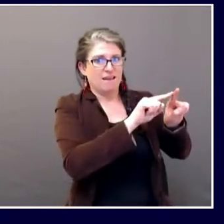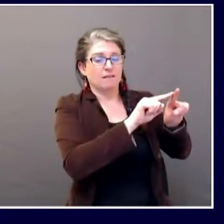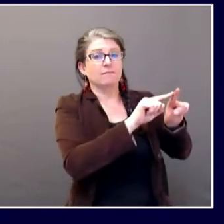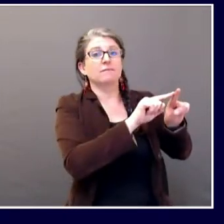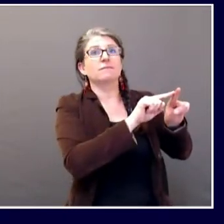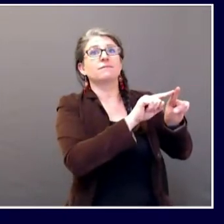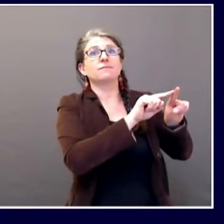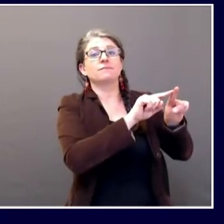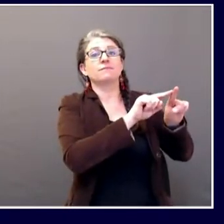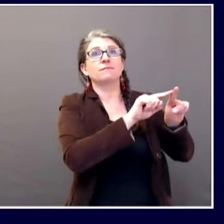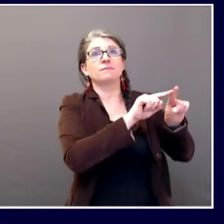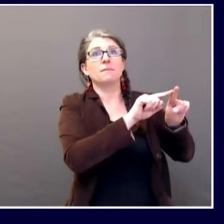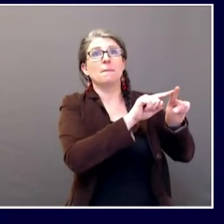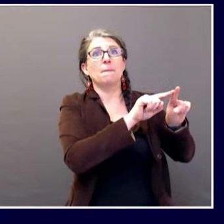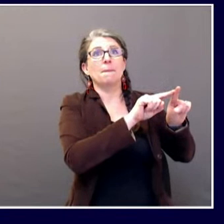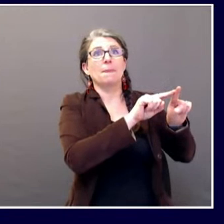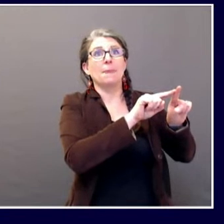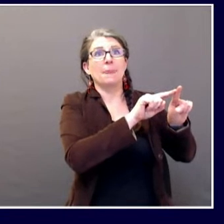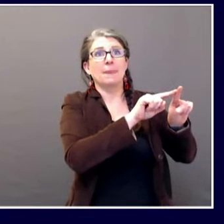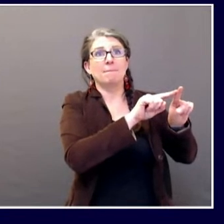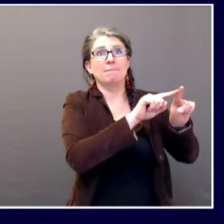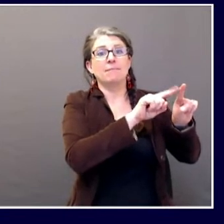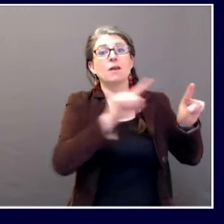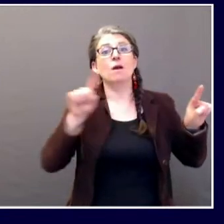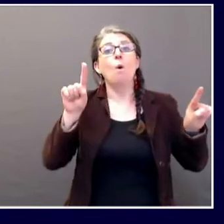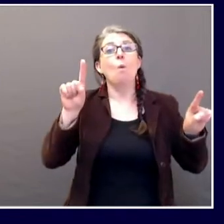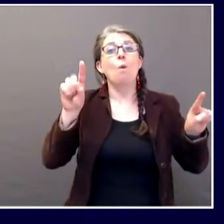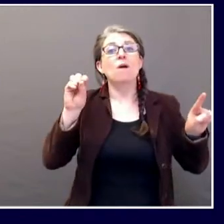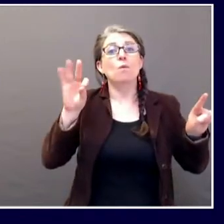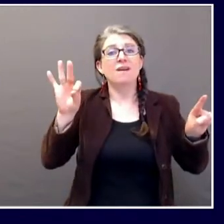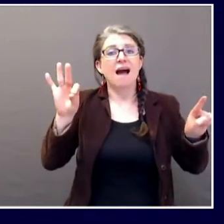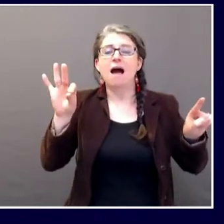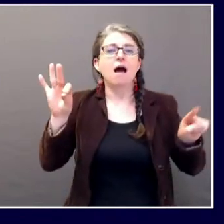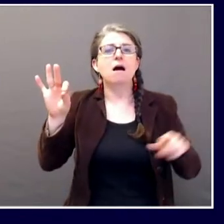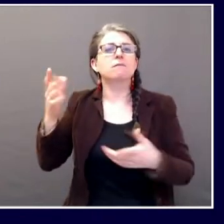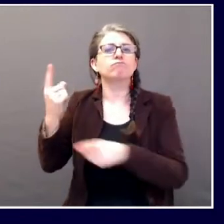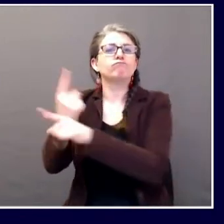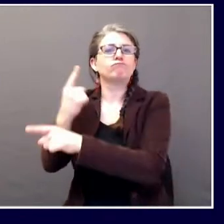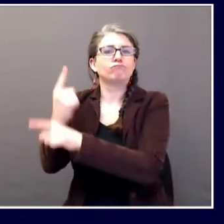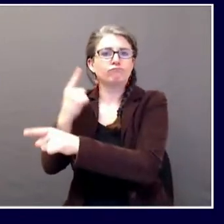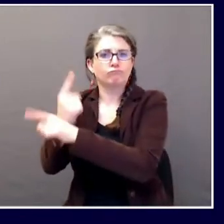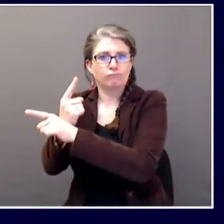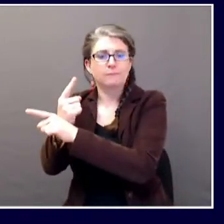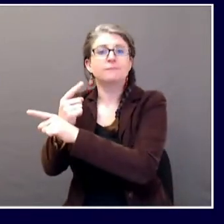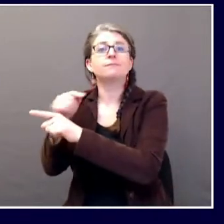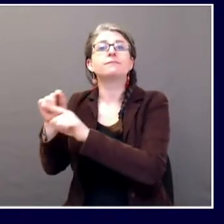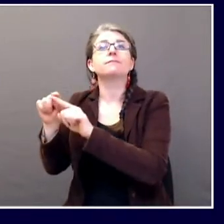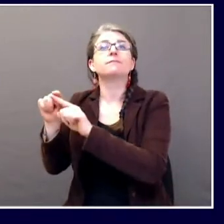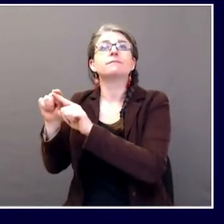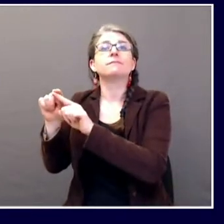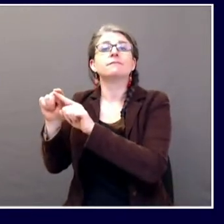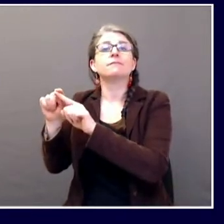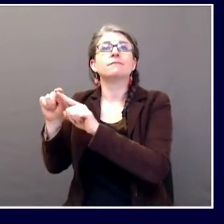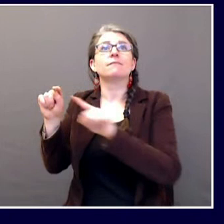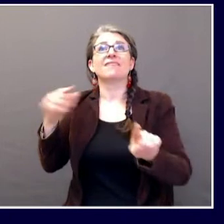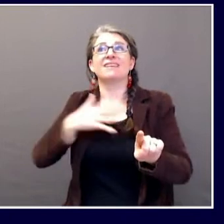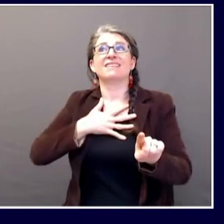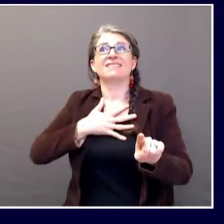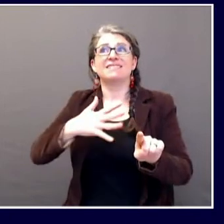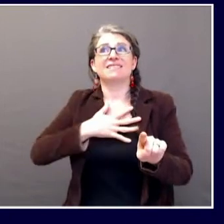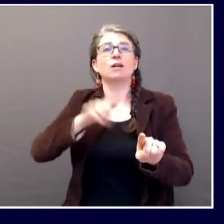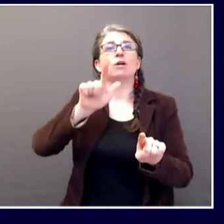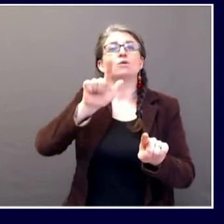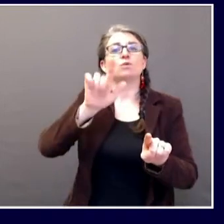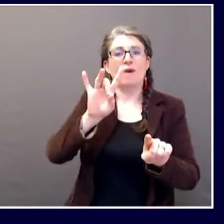109 are in non-intensive care unit beds. Of those 157 people, 24 are